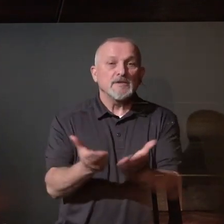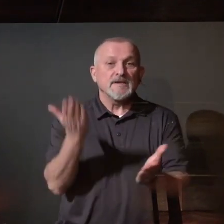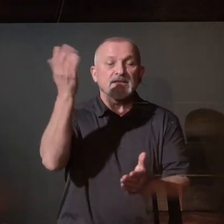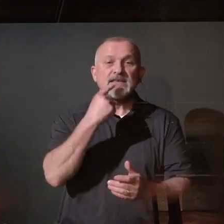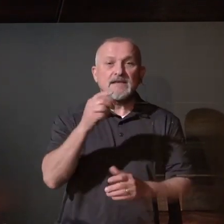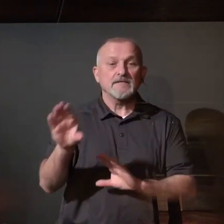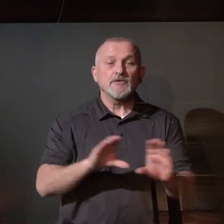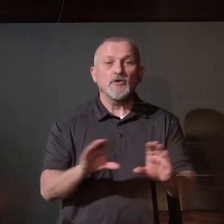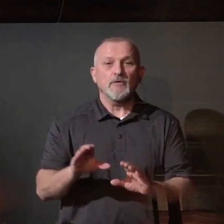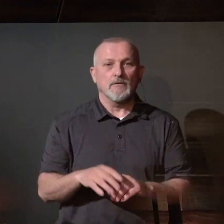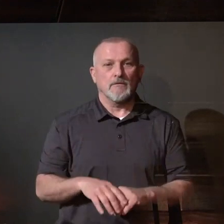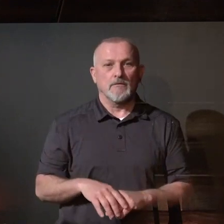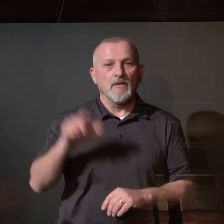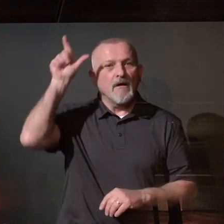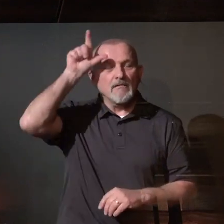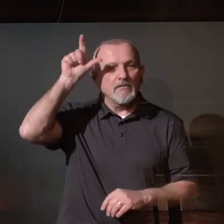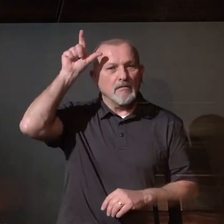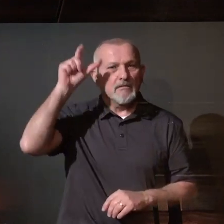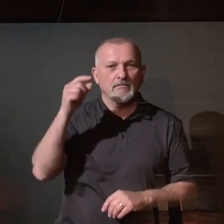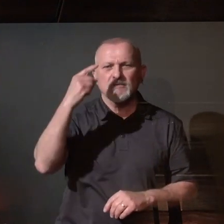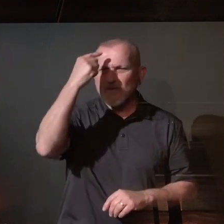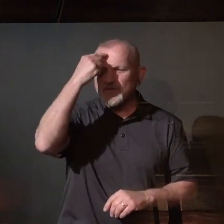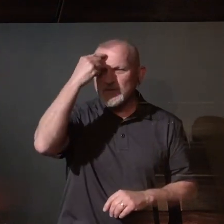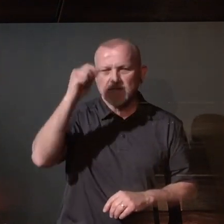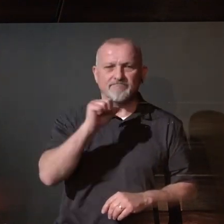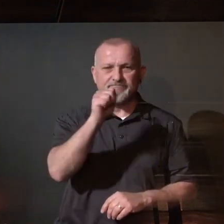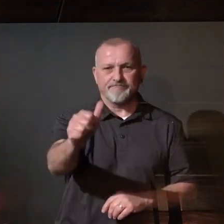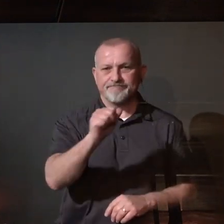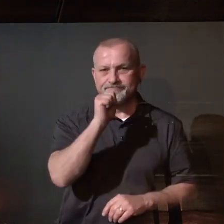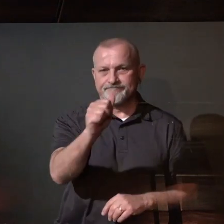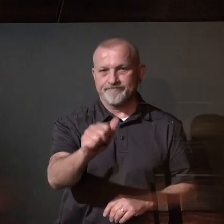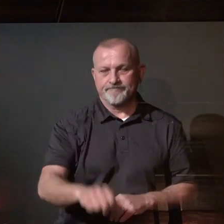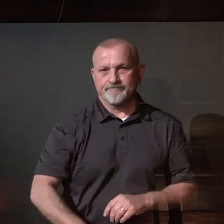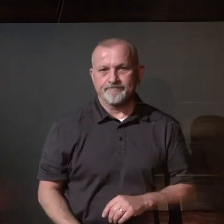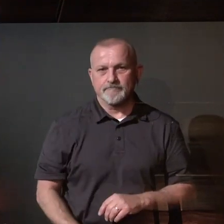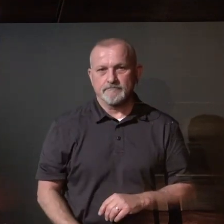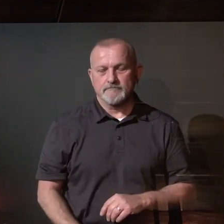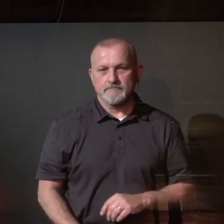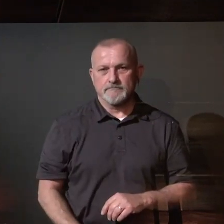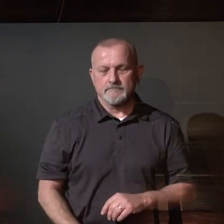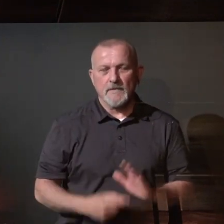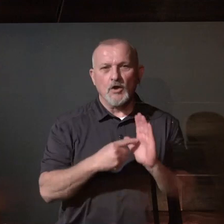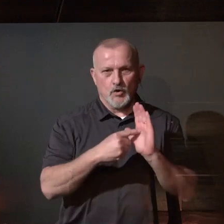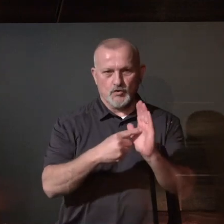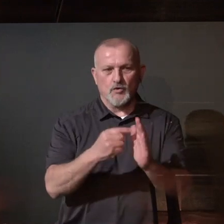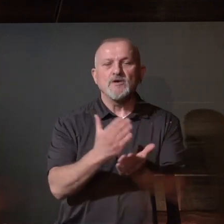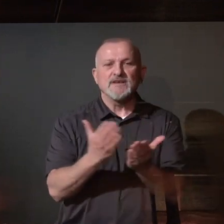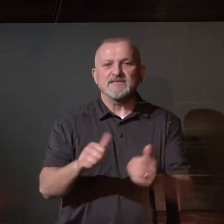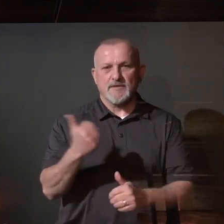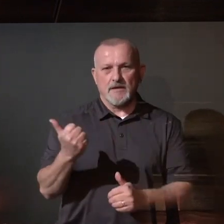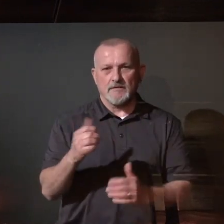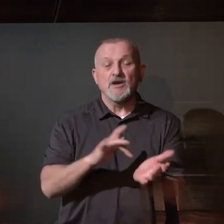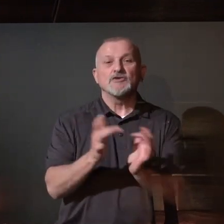to do? Doesn't make logical sense, right? You see, let me show you what else Jesus, from